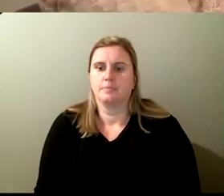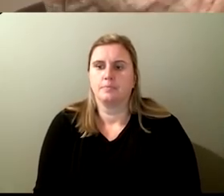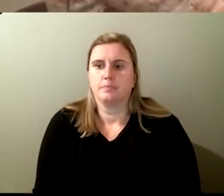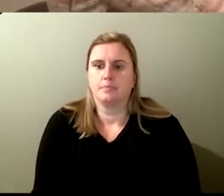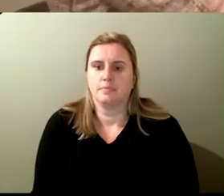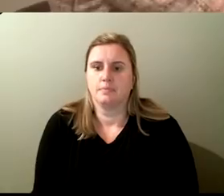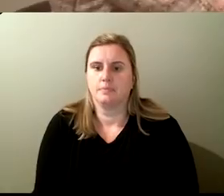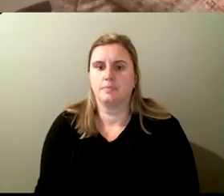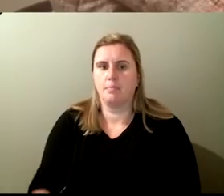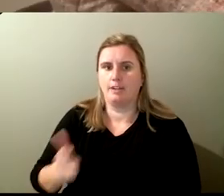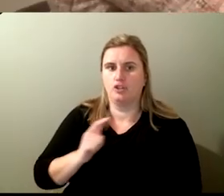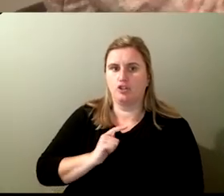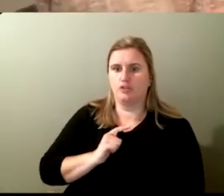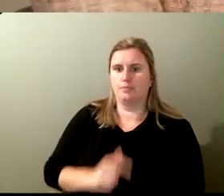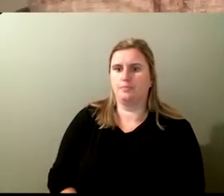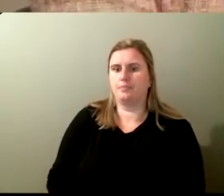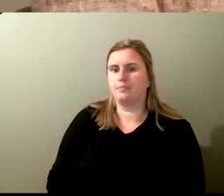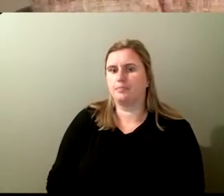My turn.